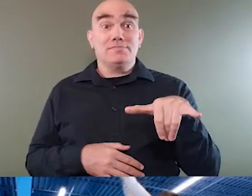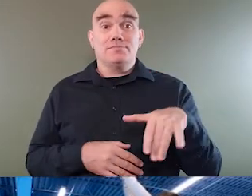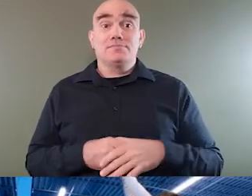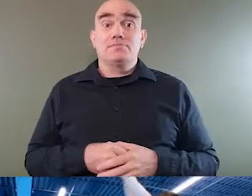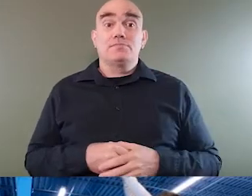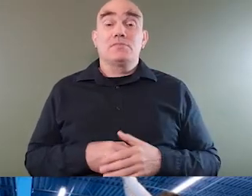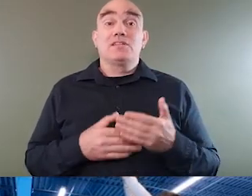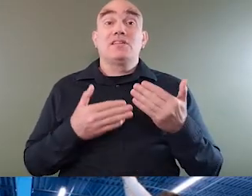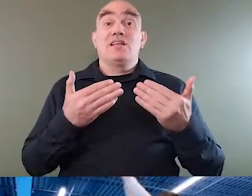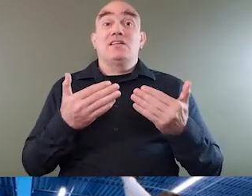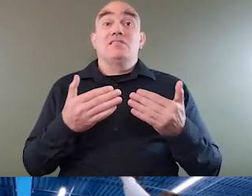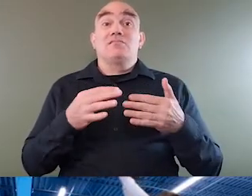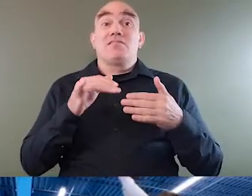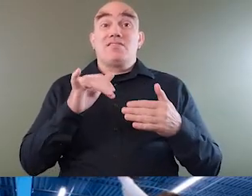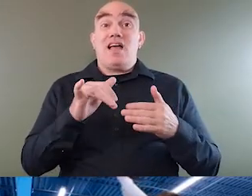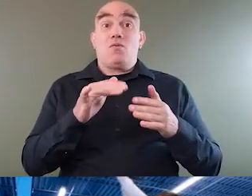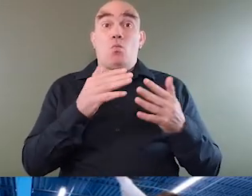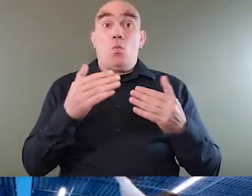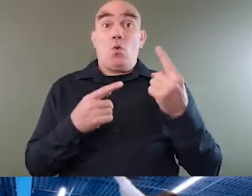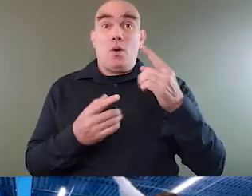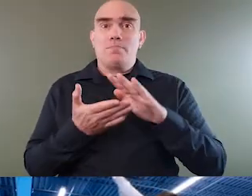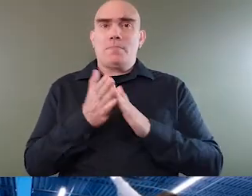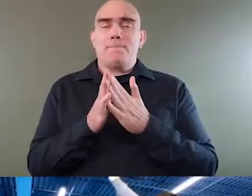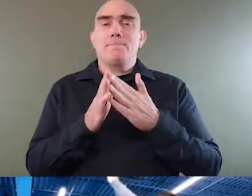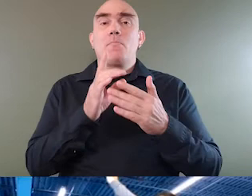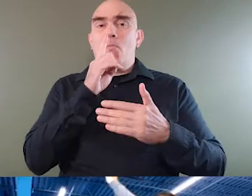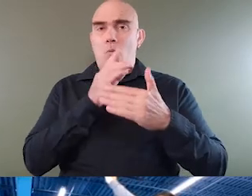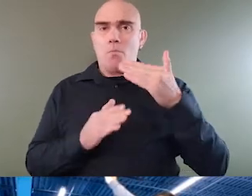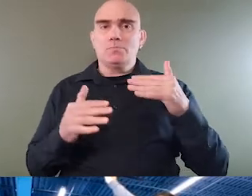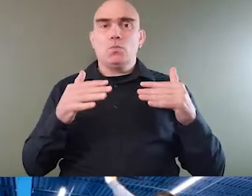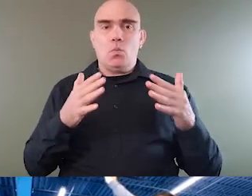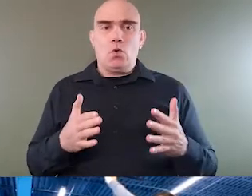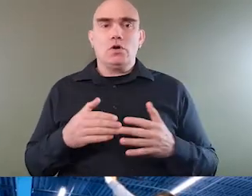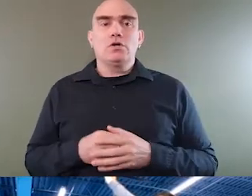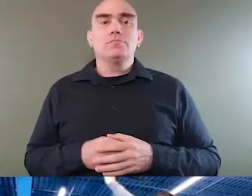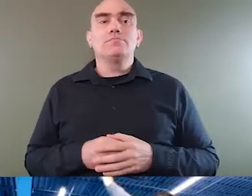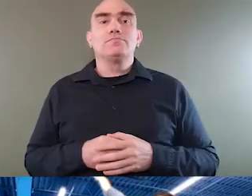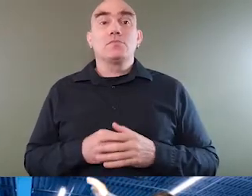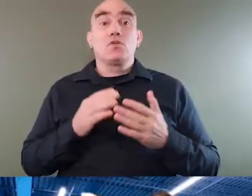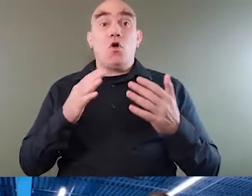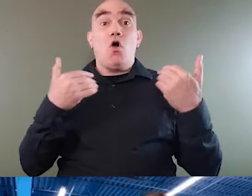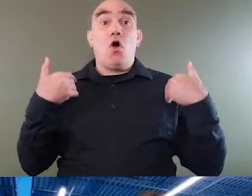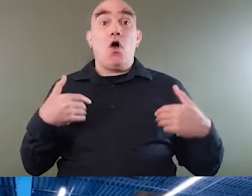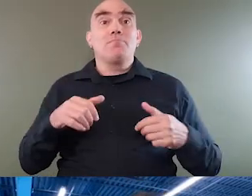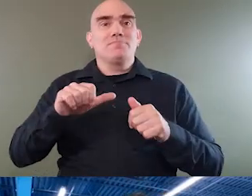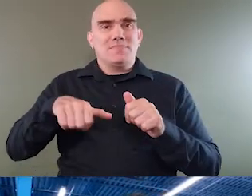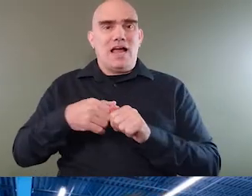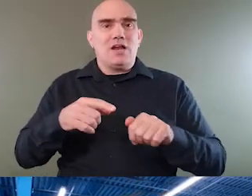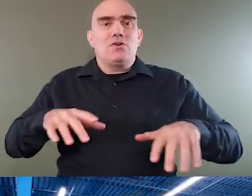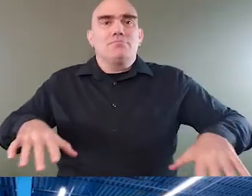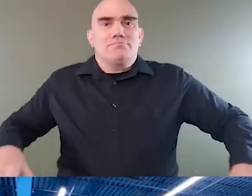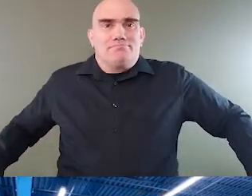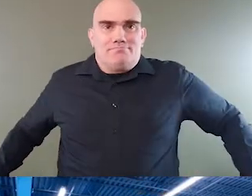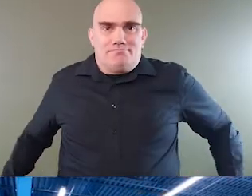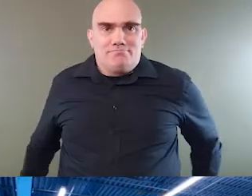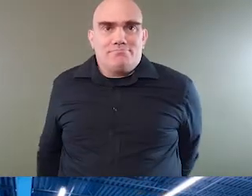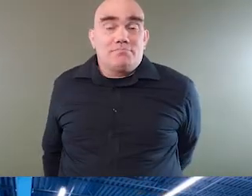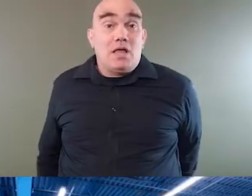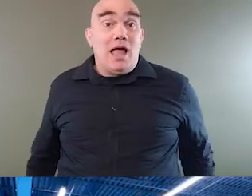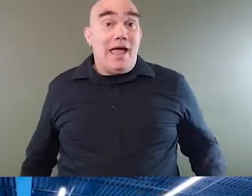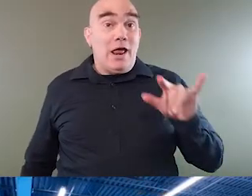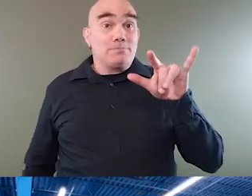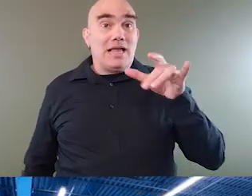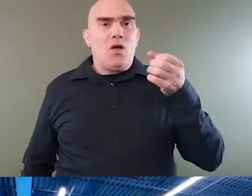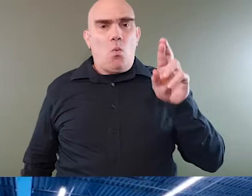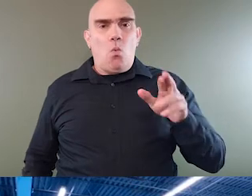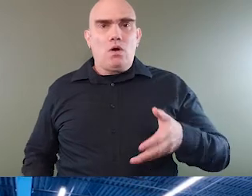And let's take our warrior one to a humble warrior. Let your arms come behind you, either airplane arms or